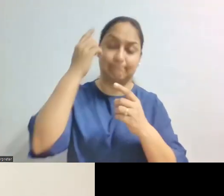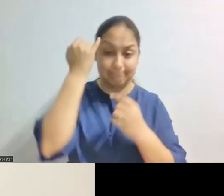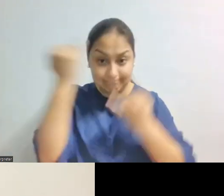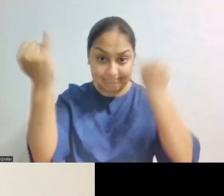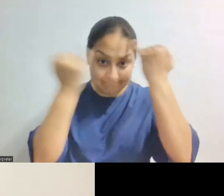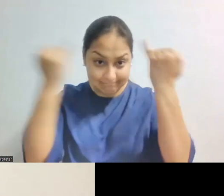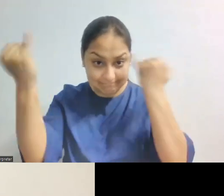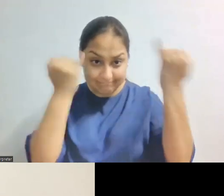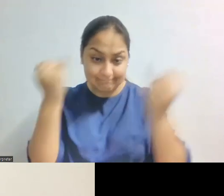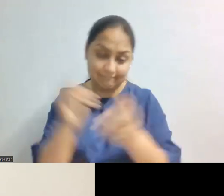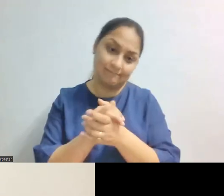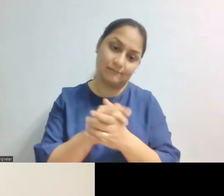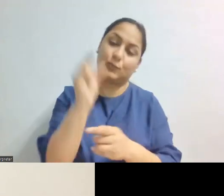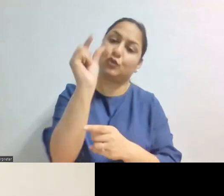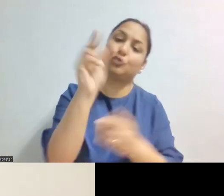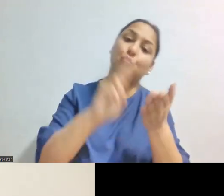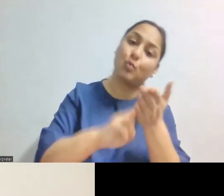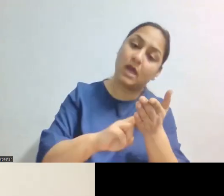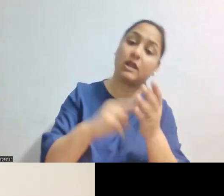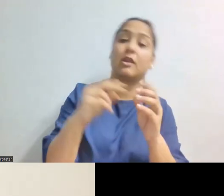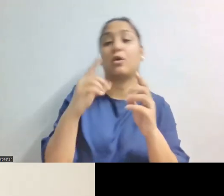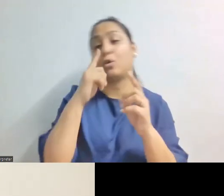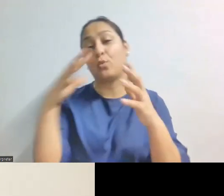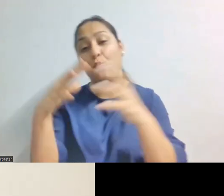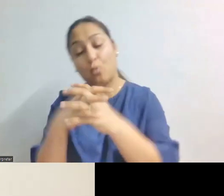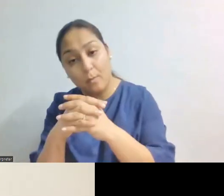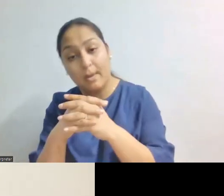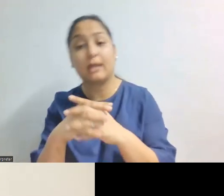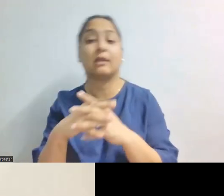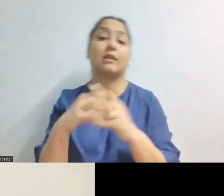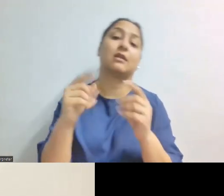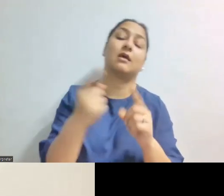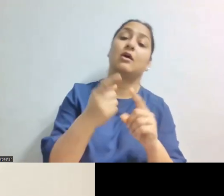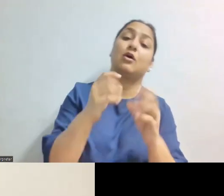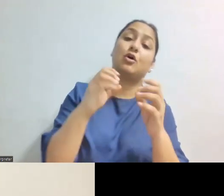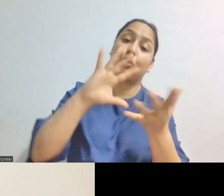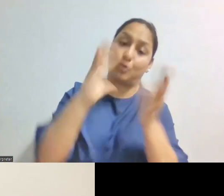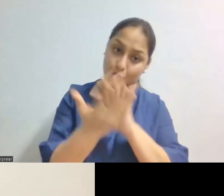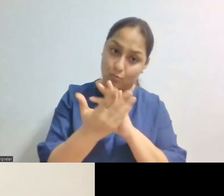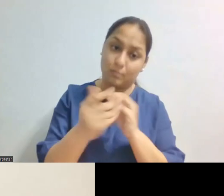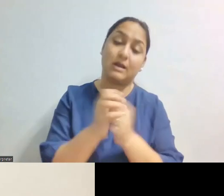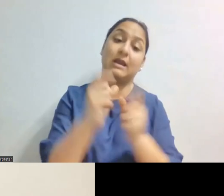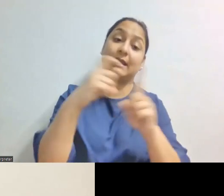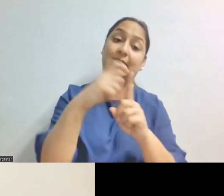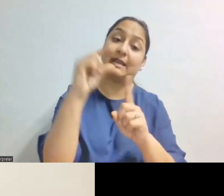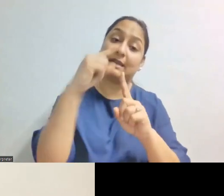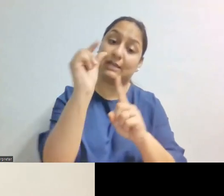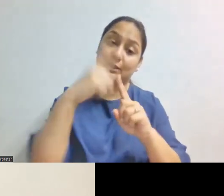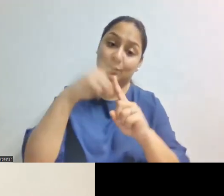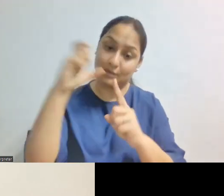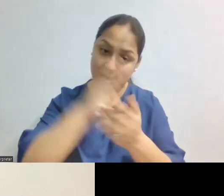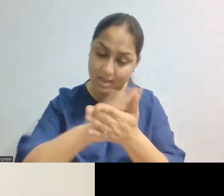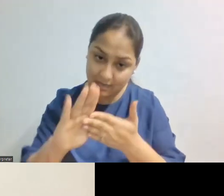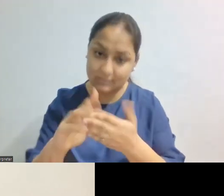ranging from UN Women Global, Dutch Ministry Philanthropic Initiatives, National